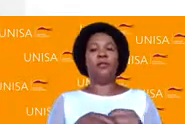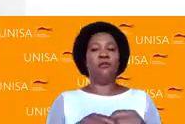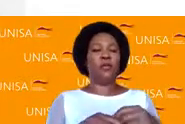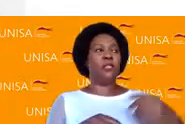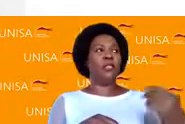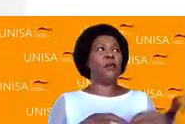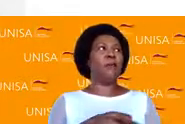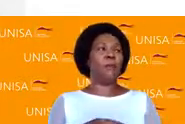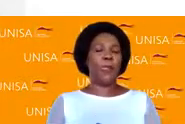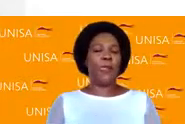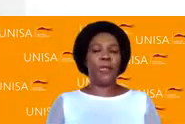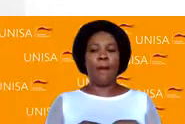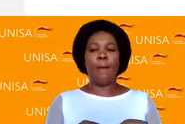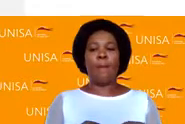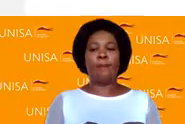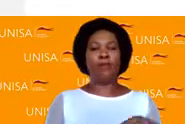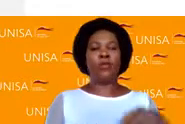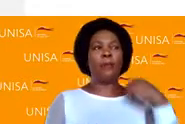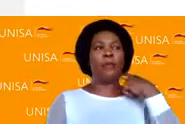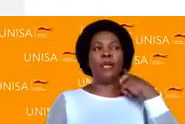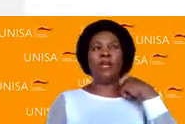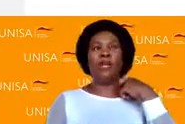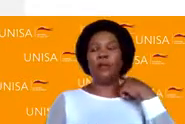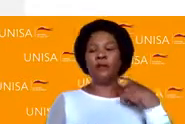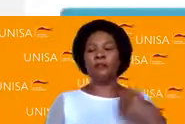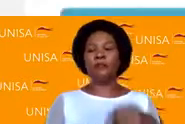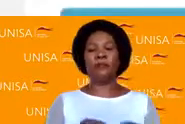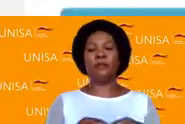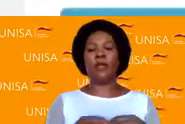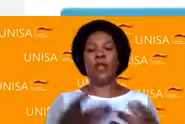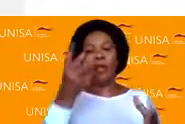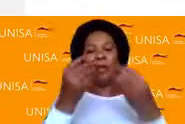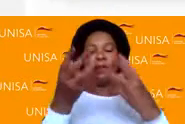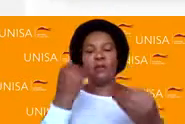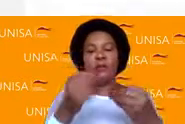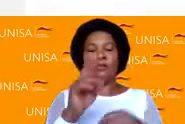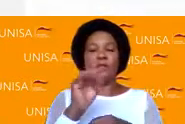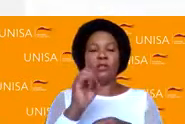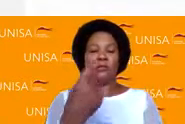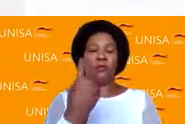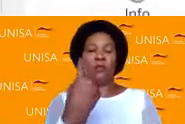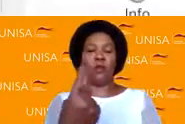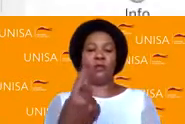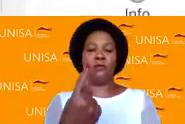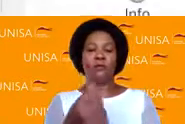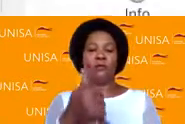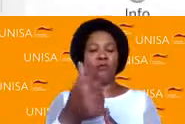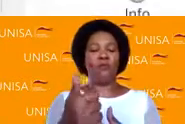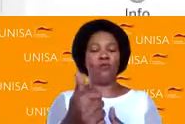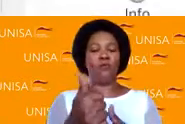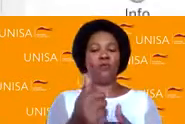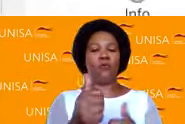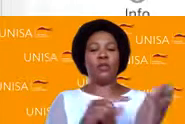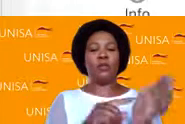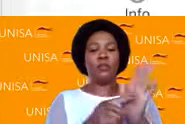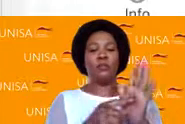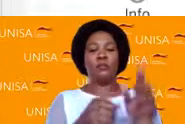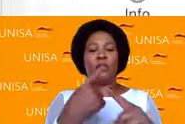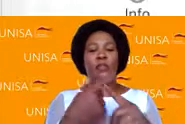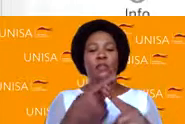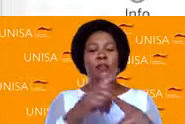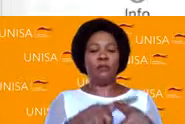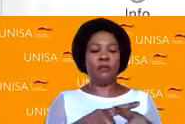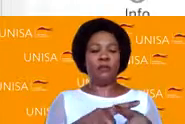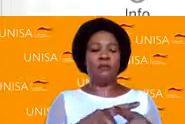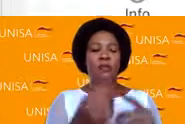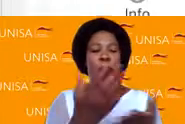course. So for instance, if we look at this learning unit 1, that's a good example. You'll have pages that will